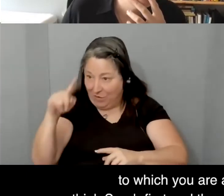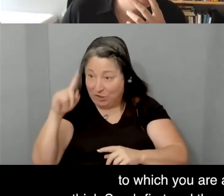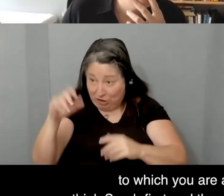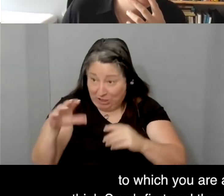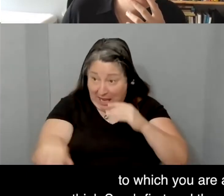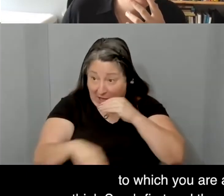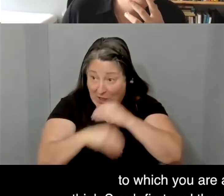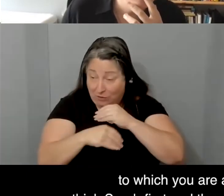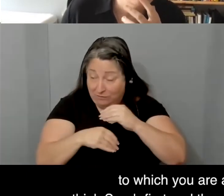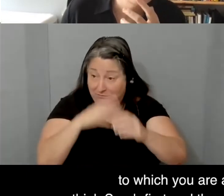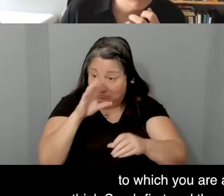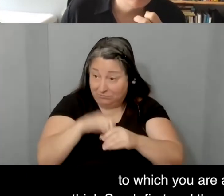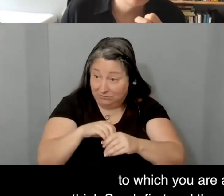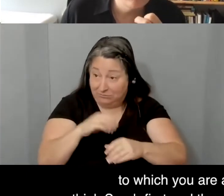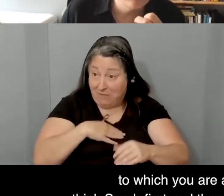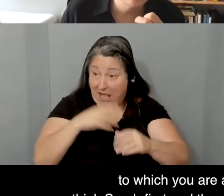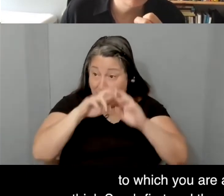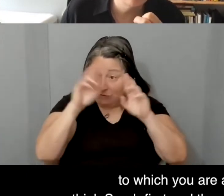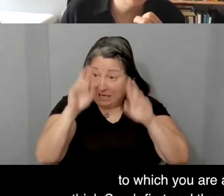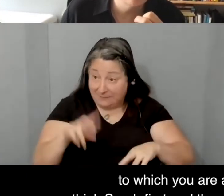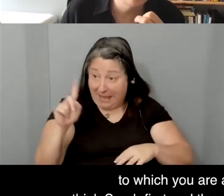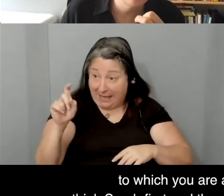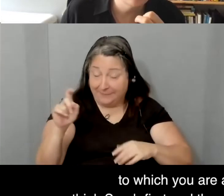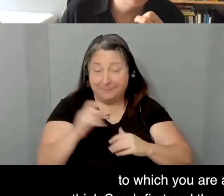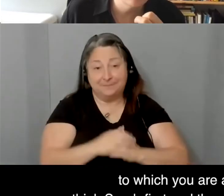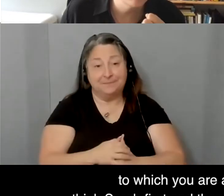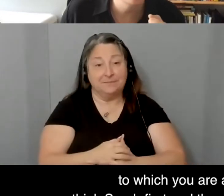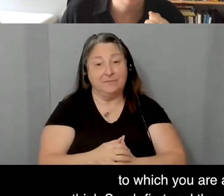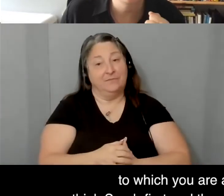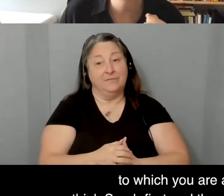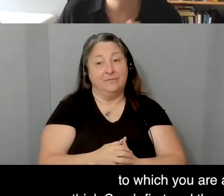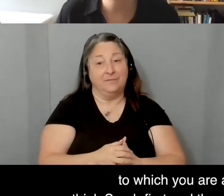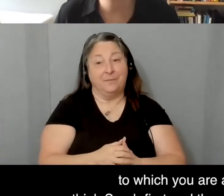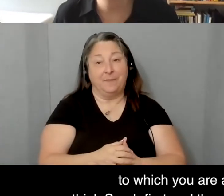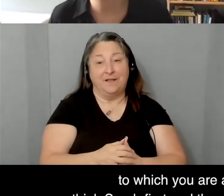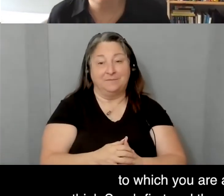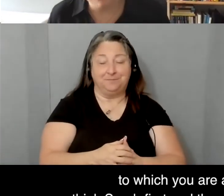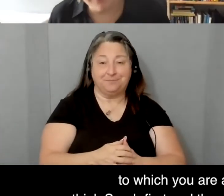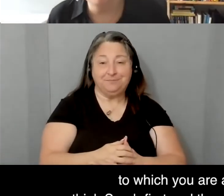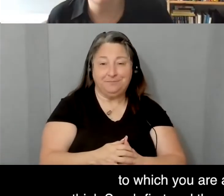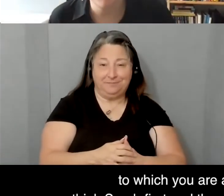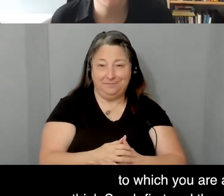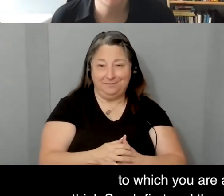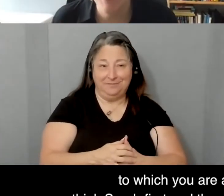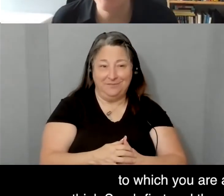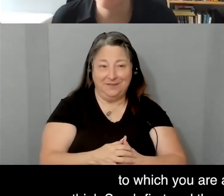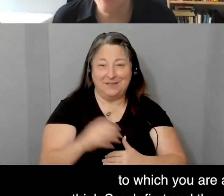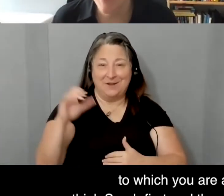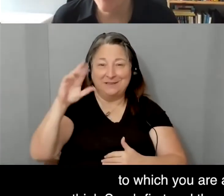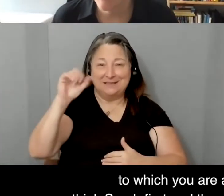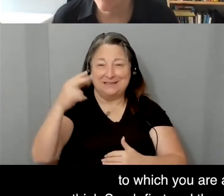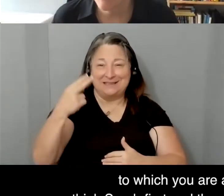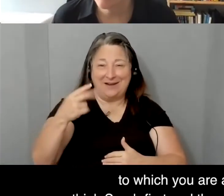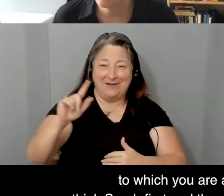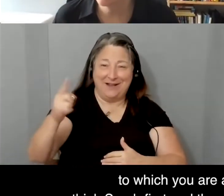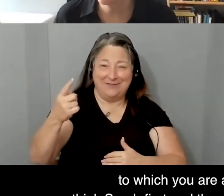So this time it's, I think, Sarah first and then Golly. So